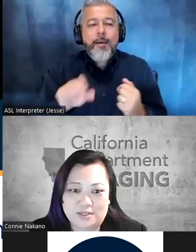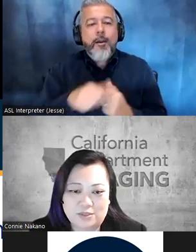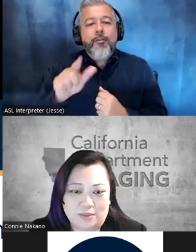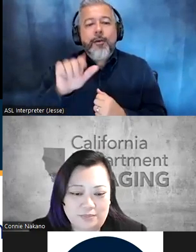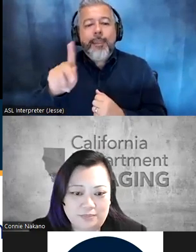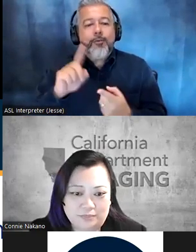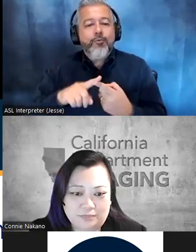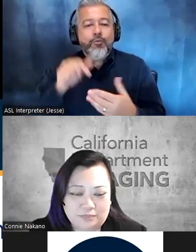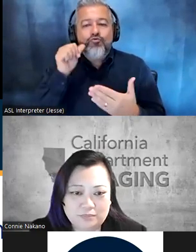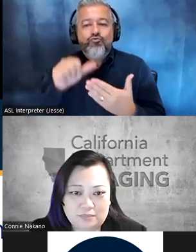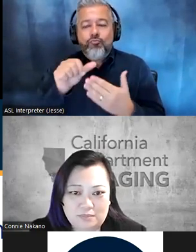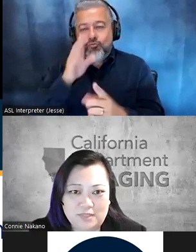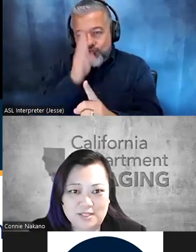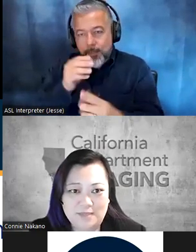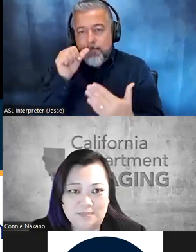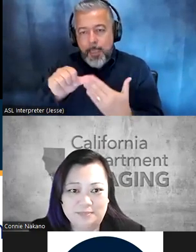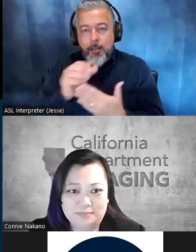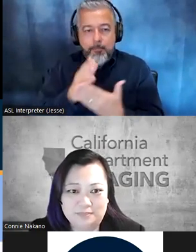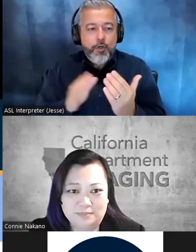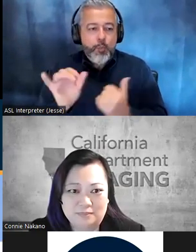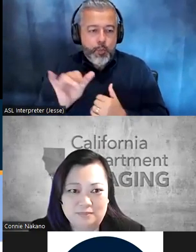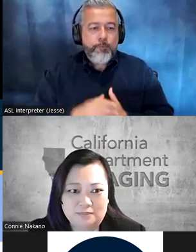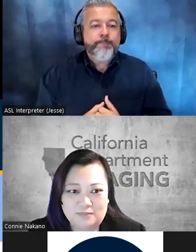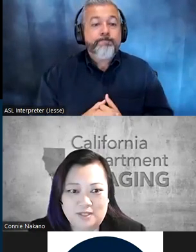mail pieces as well. Next slide.